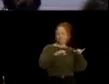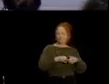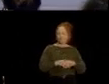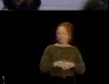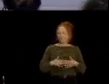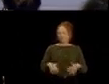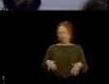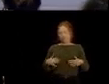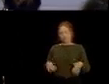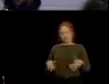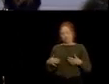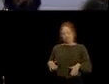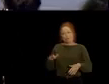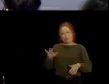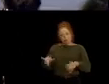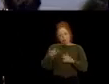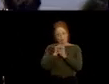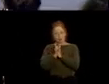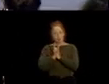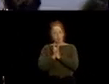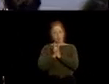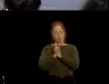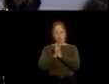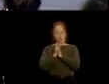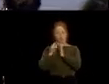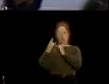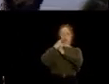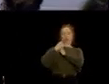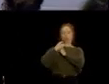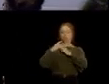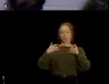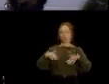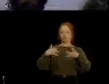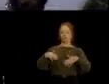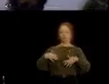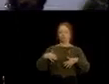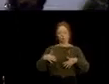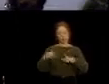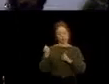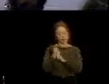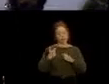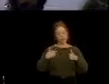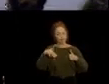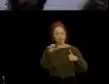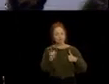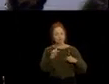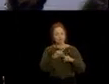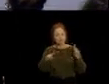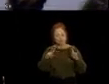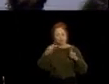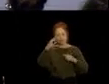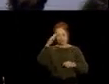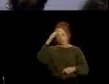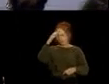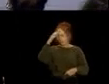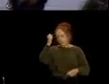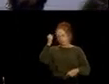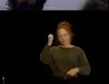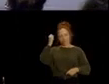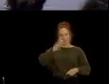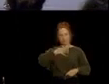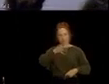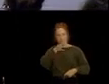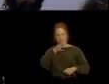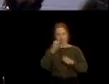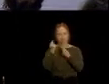know, that moment when I was 12, it really did impact me. But I will say, having the memory of my mom just constantly being